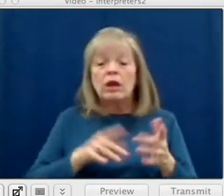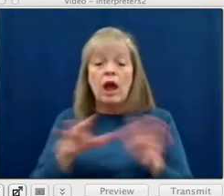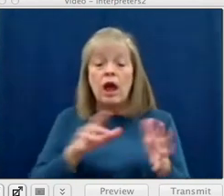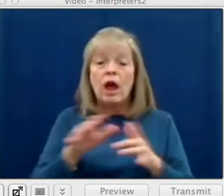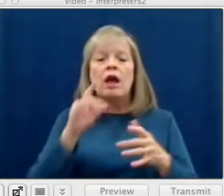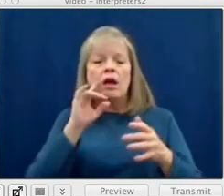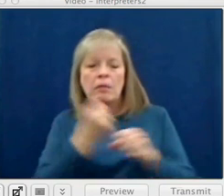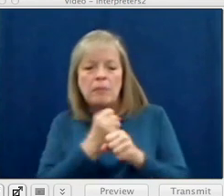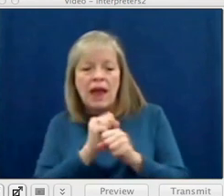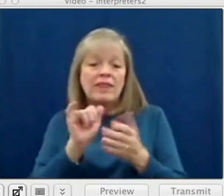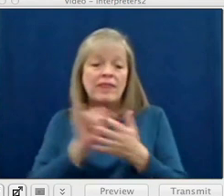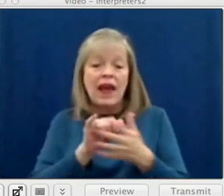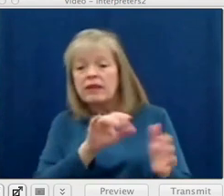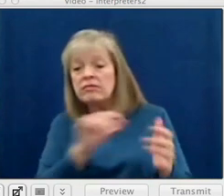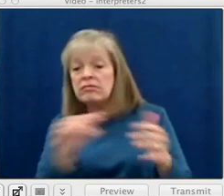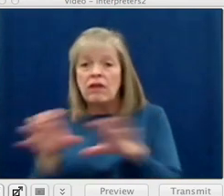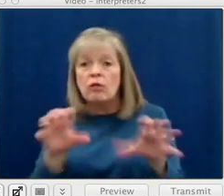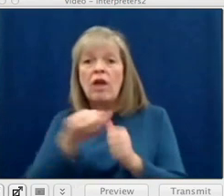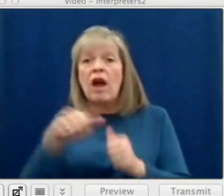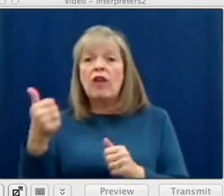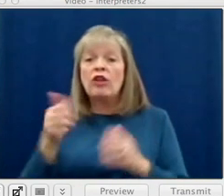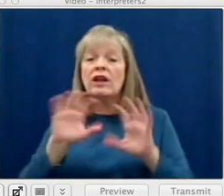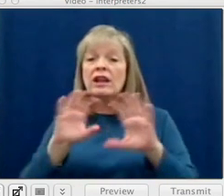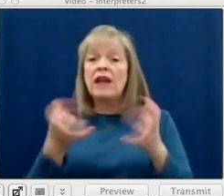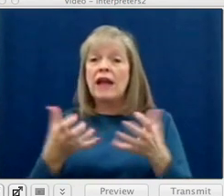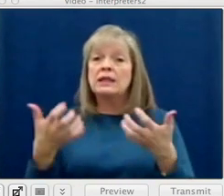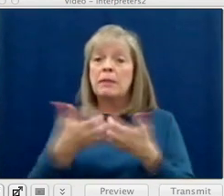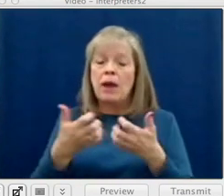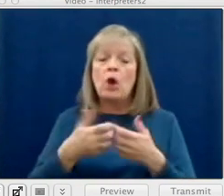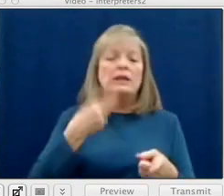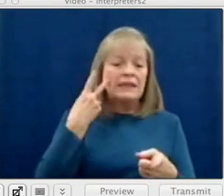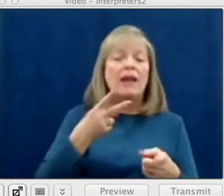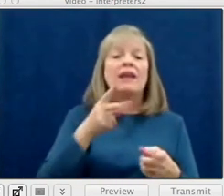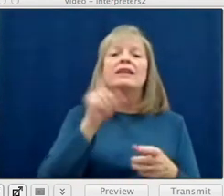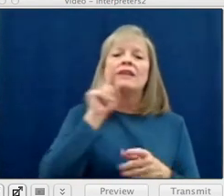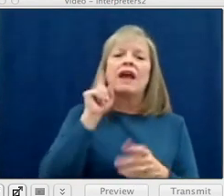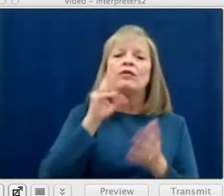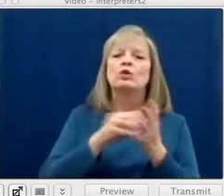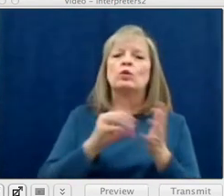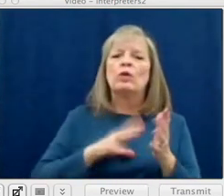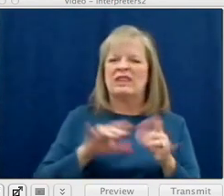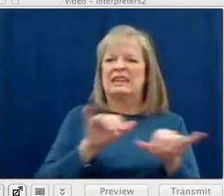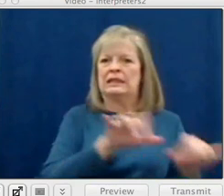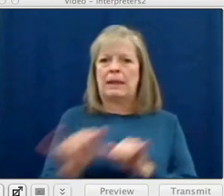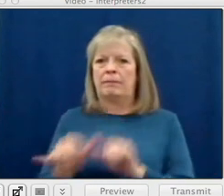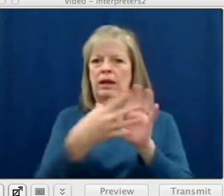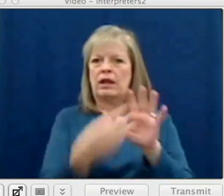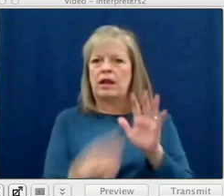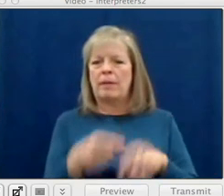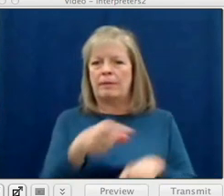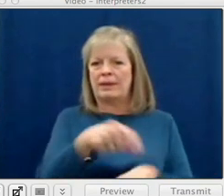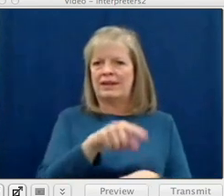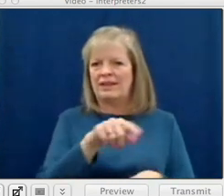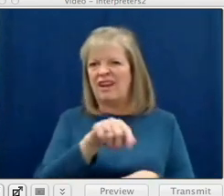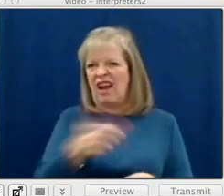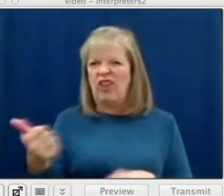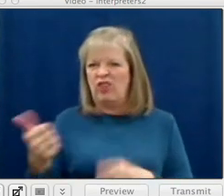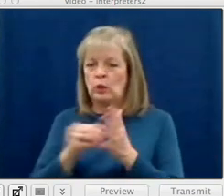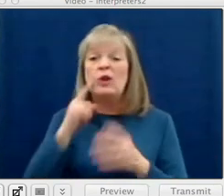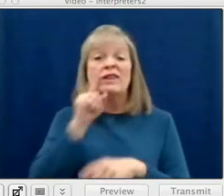concurrent demand, we say that the deaf student has engaged in a similar behavior. So if the deaf student is also squirming around,